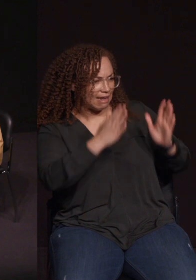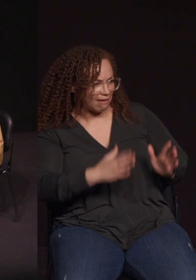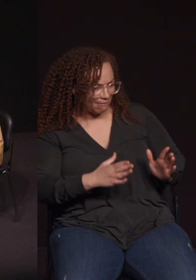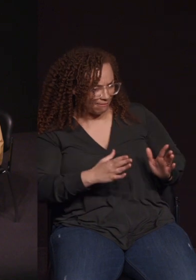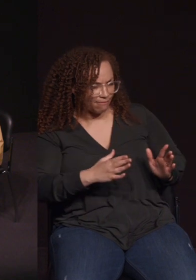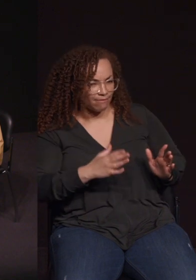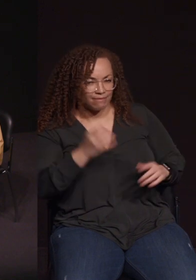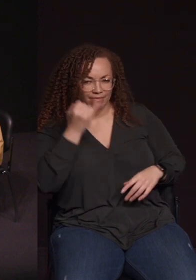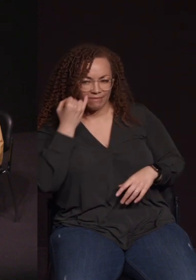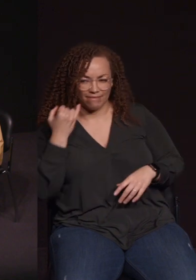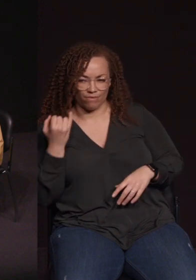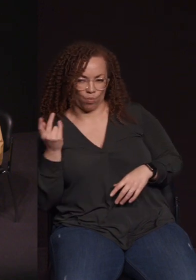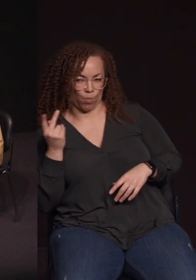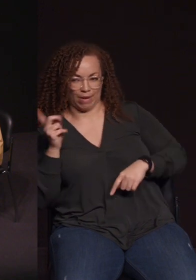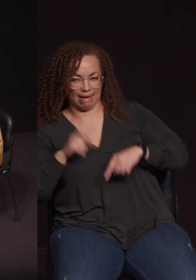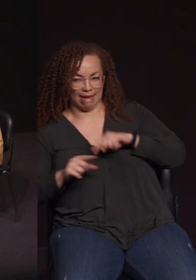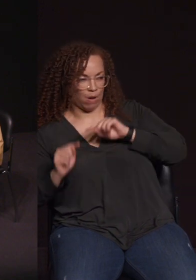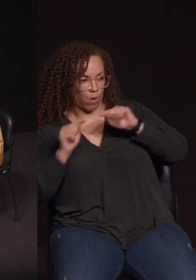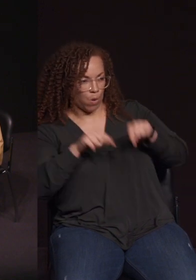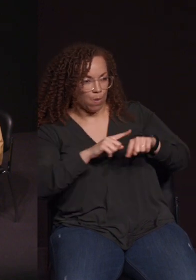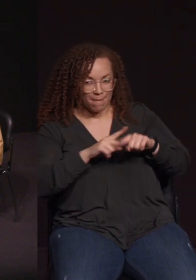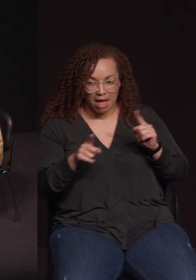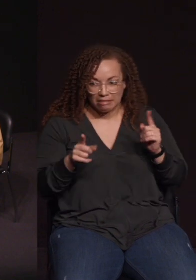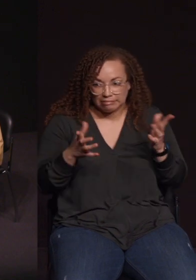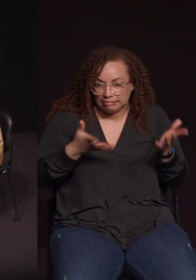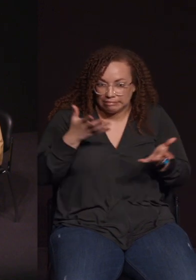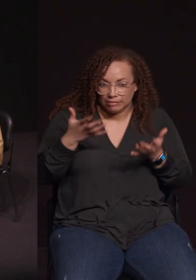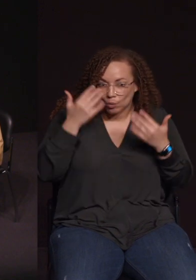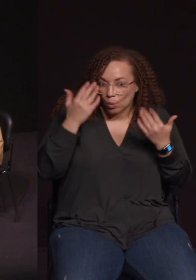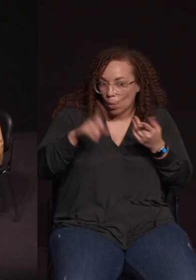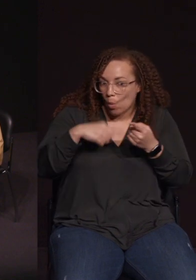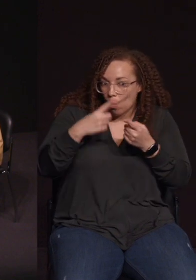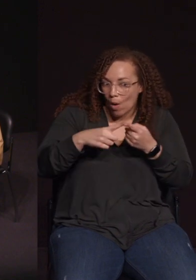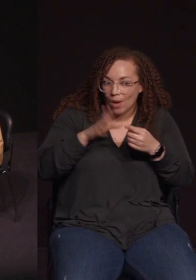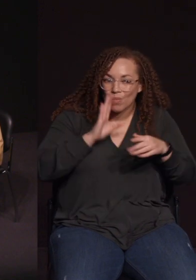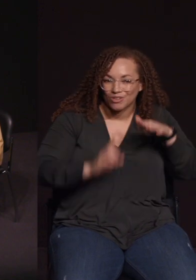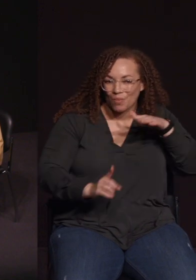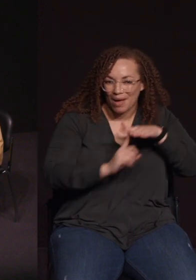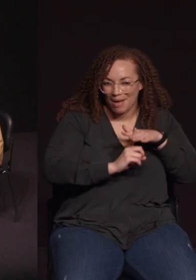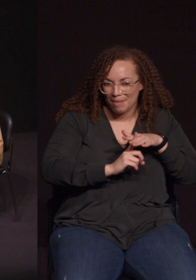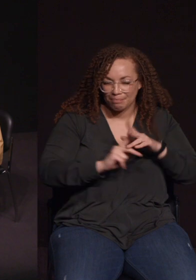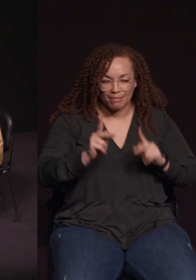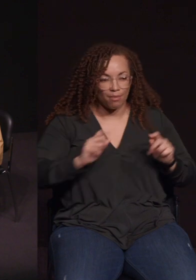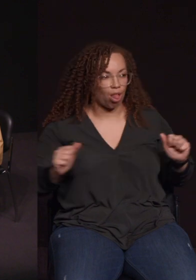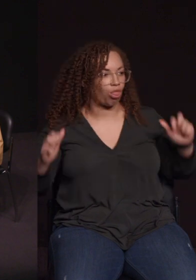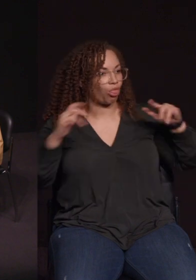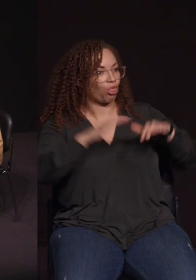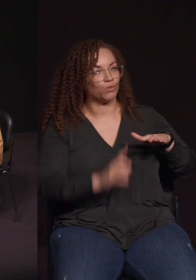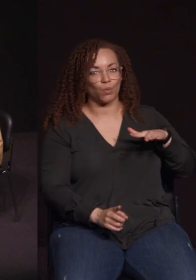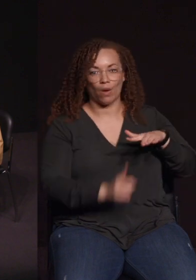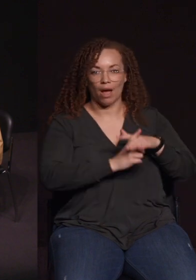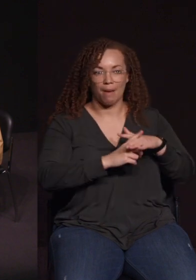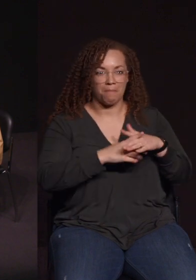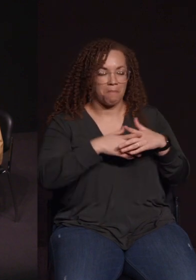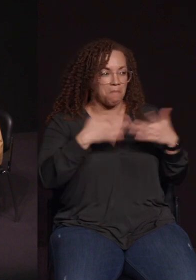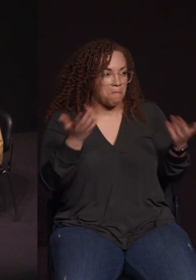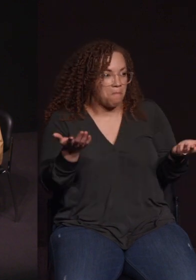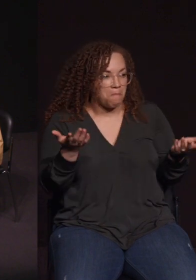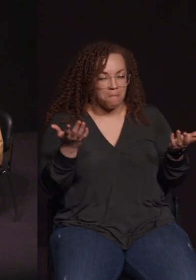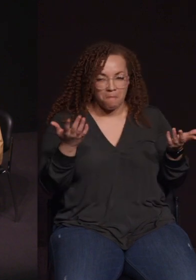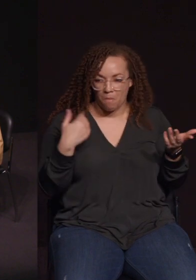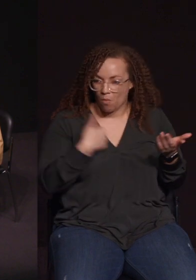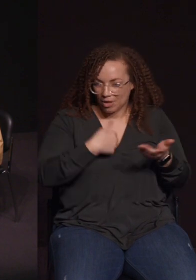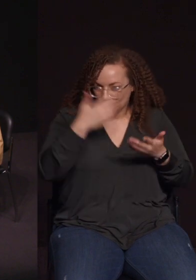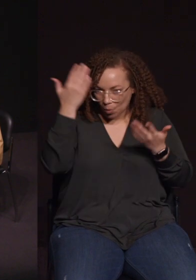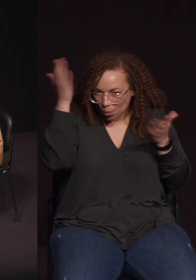but we don't really even know when they're or even there. We will hear about it later, and I don't think that that's fair. you know. So we have to do